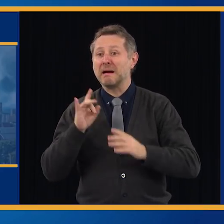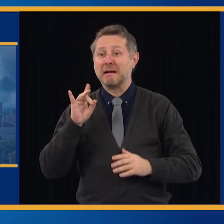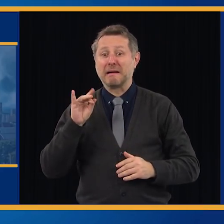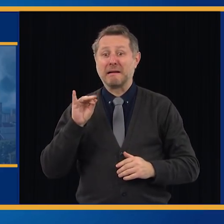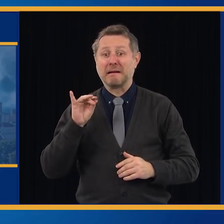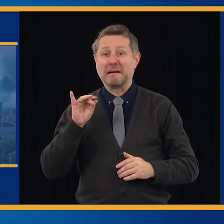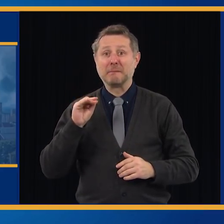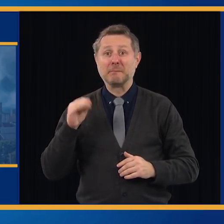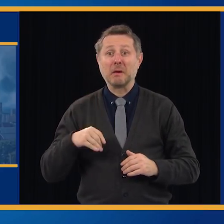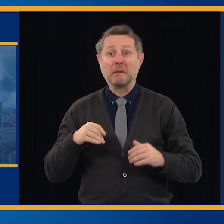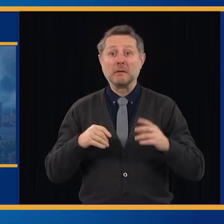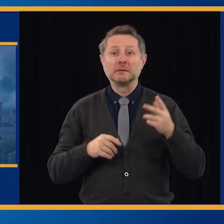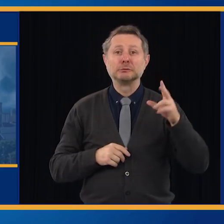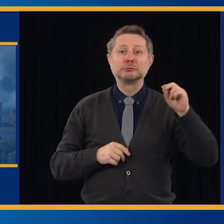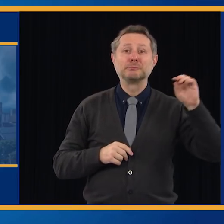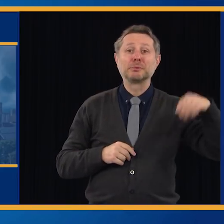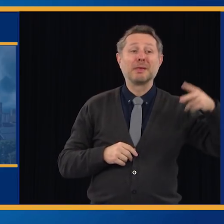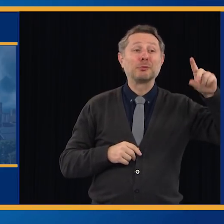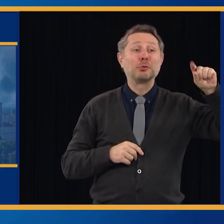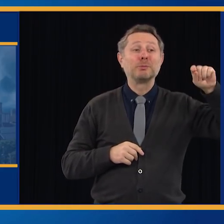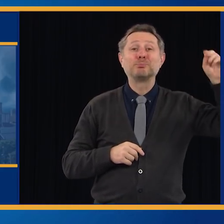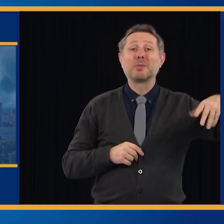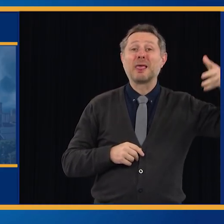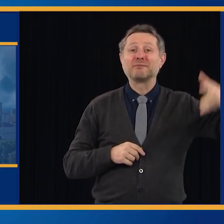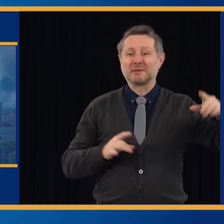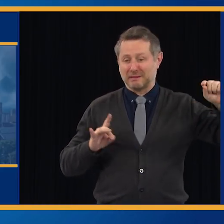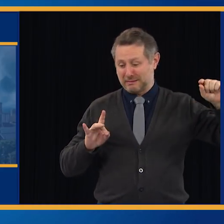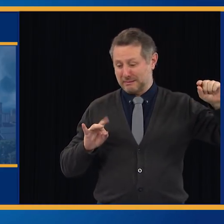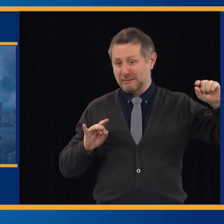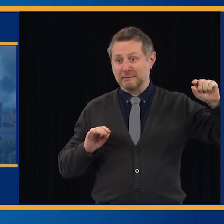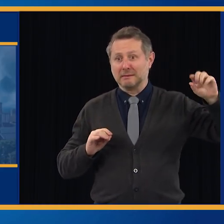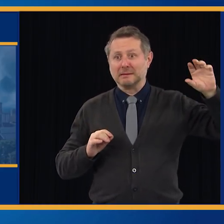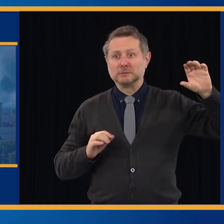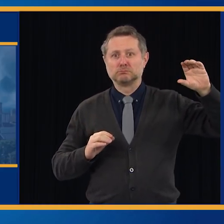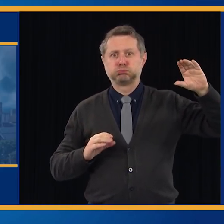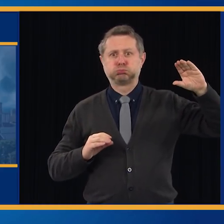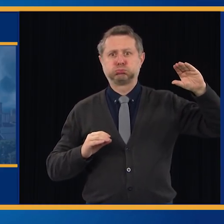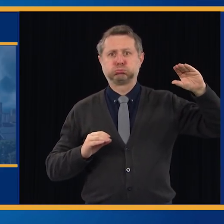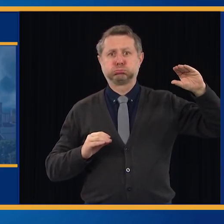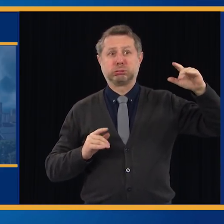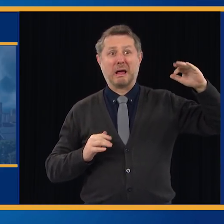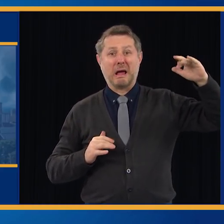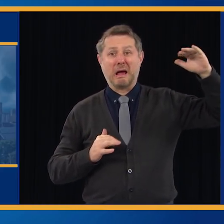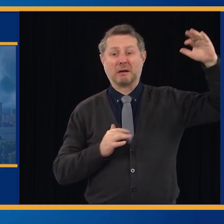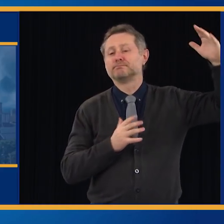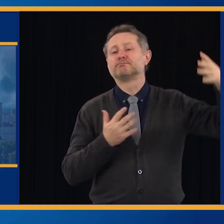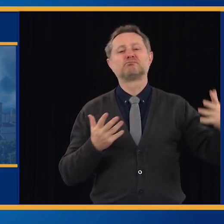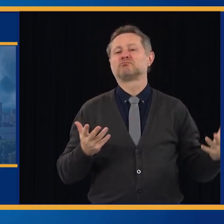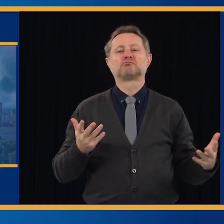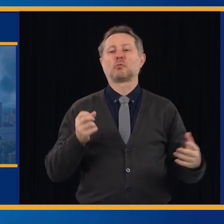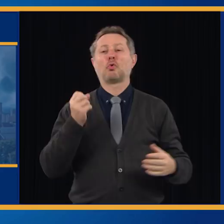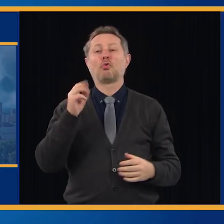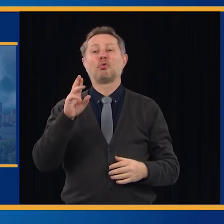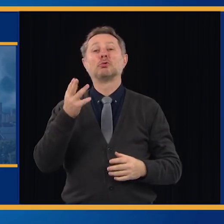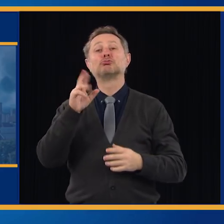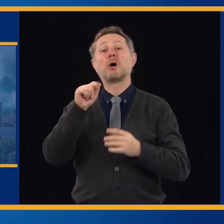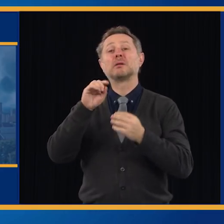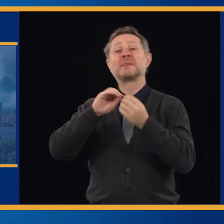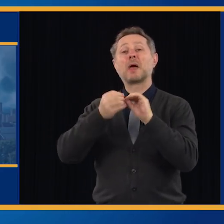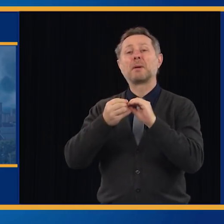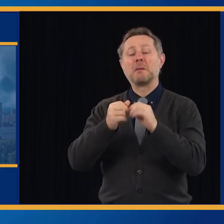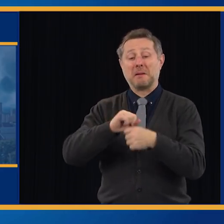30%, you only have 30% left, or the rate of transmission of the